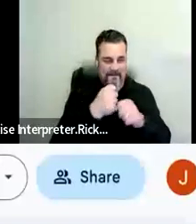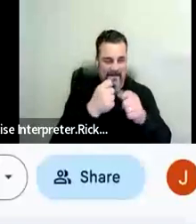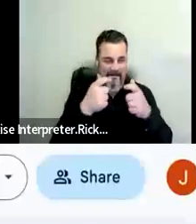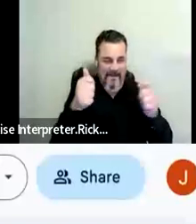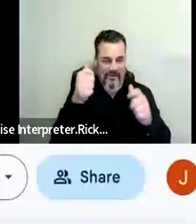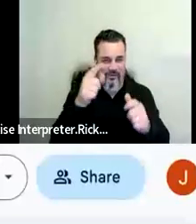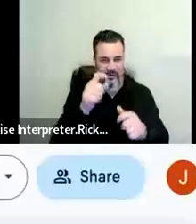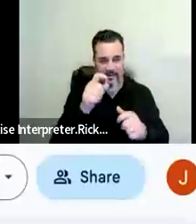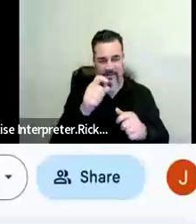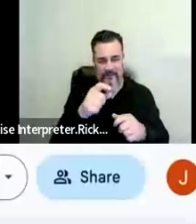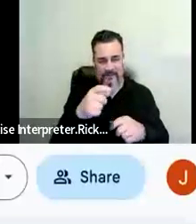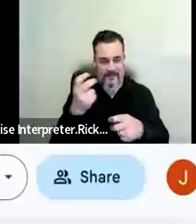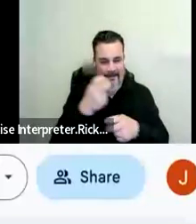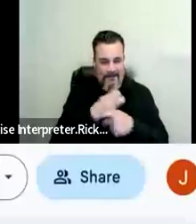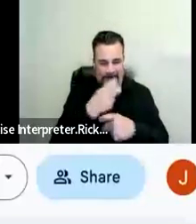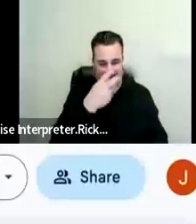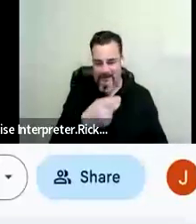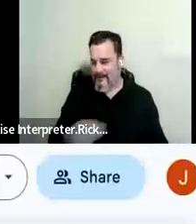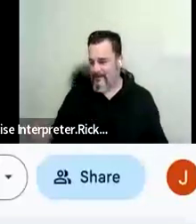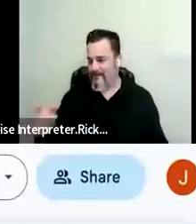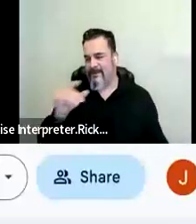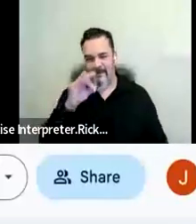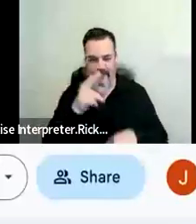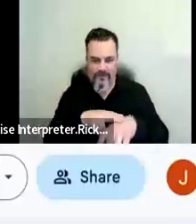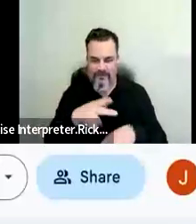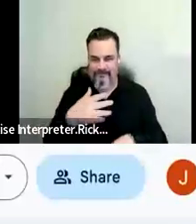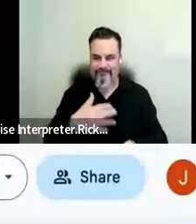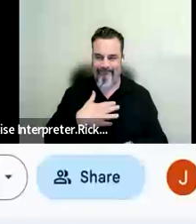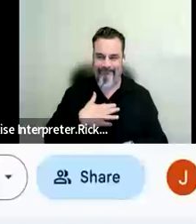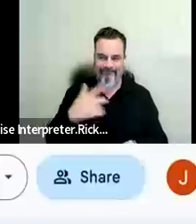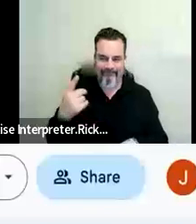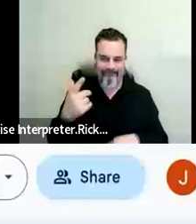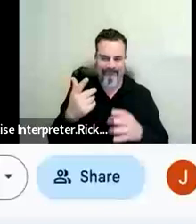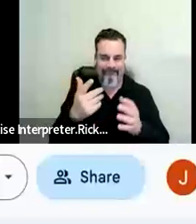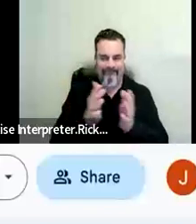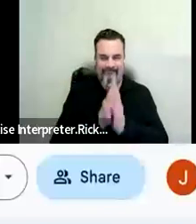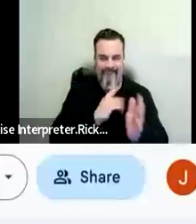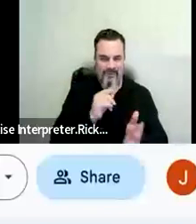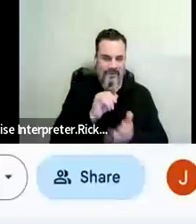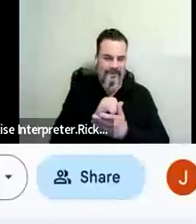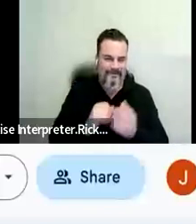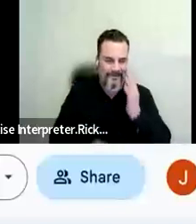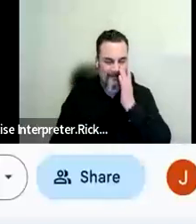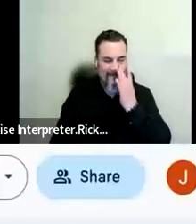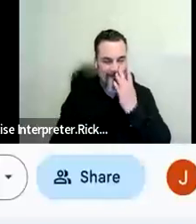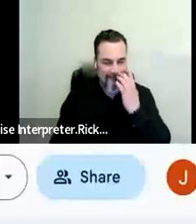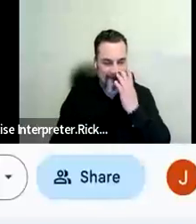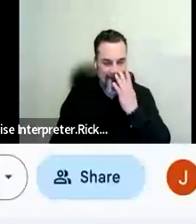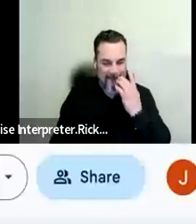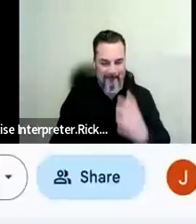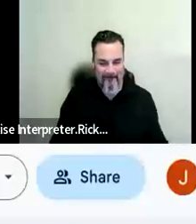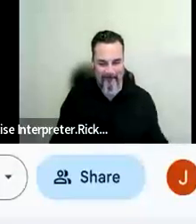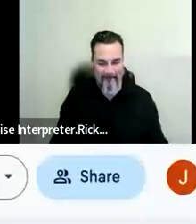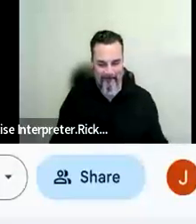glasses. Of course. I'm so glad you asked me to do that. It's like, what's